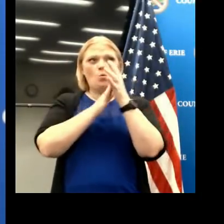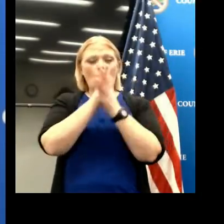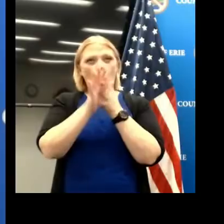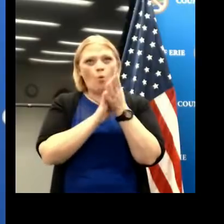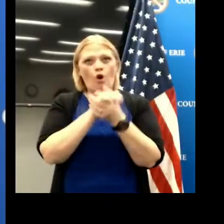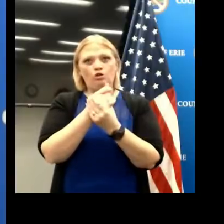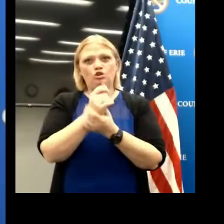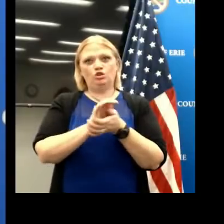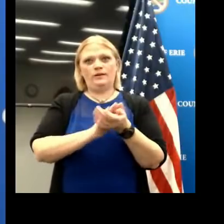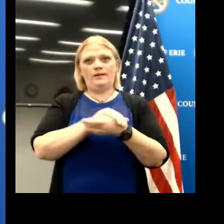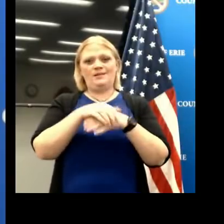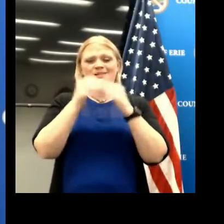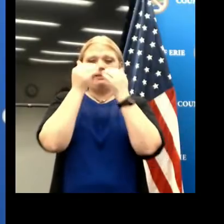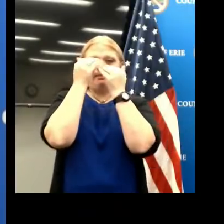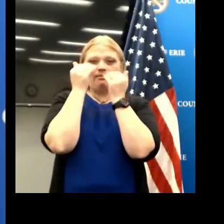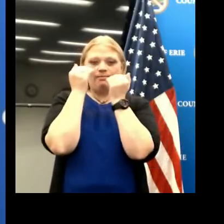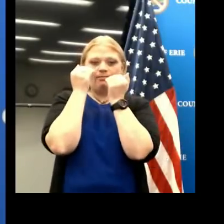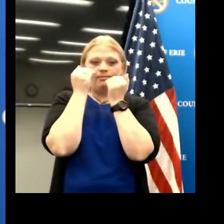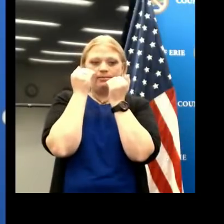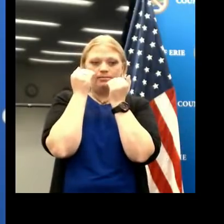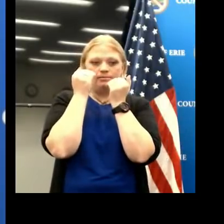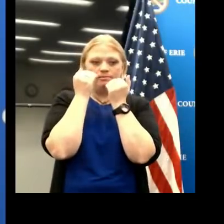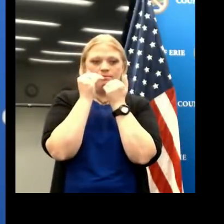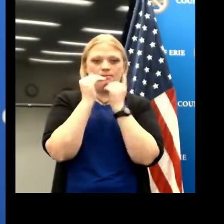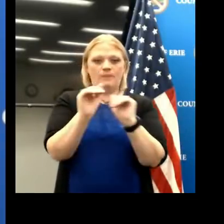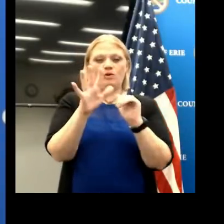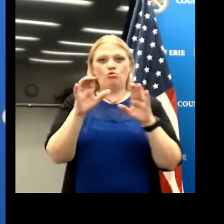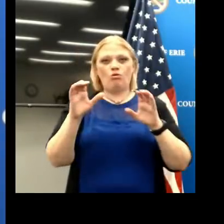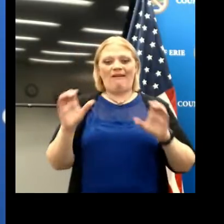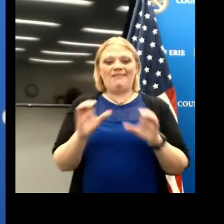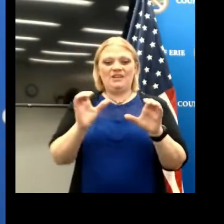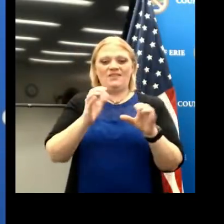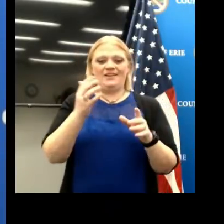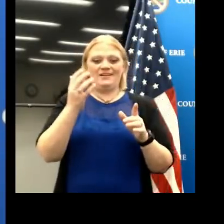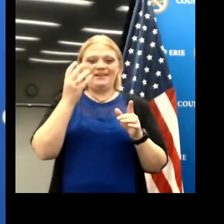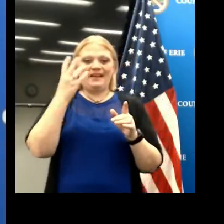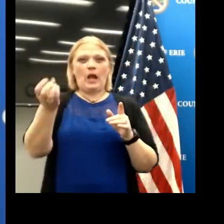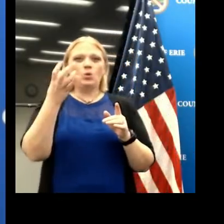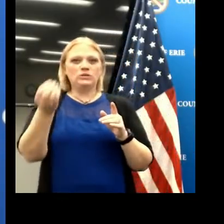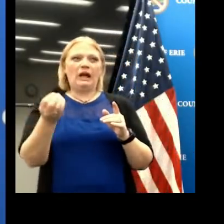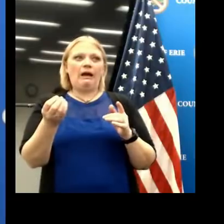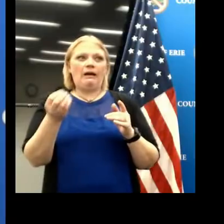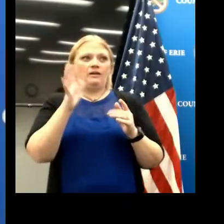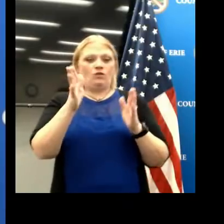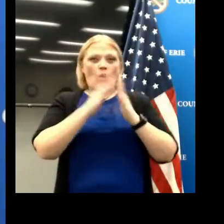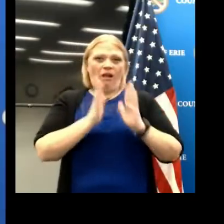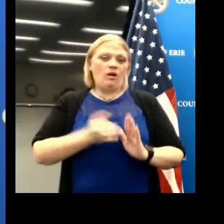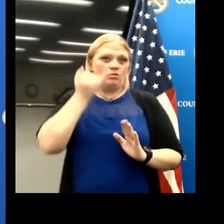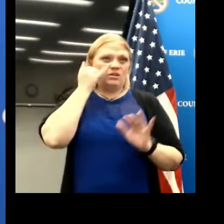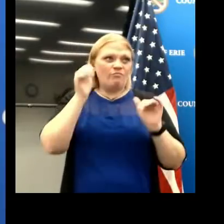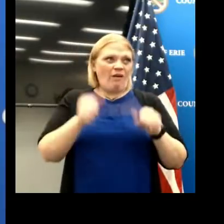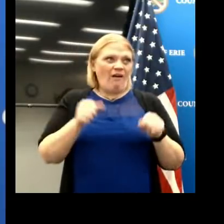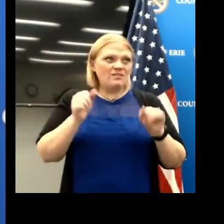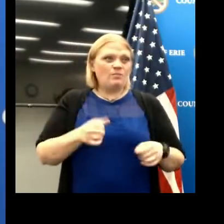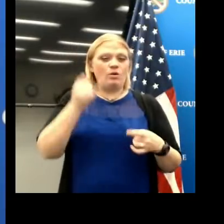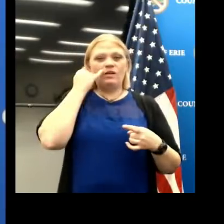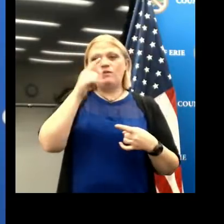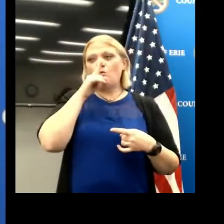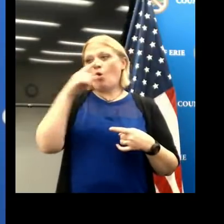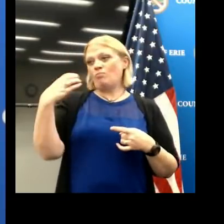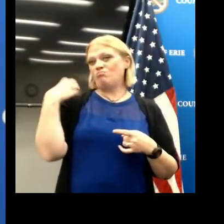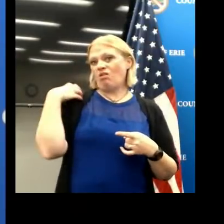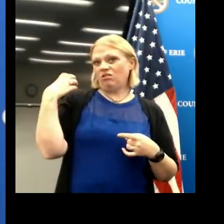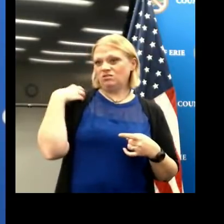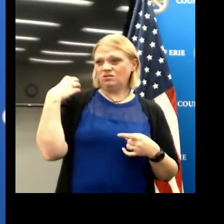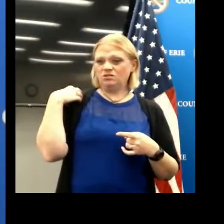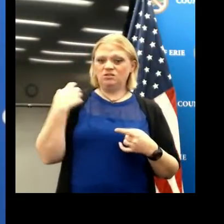your hands, limit your activity outside of your general home if possible. If you are an employer